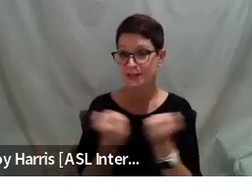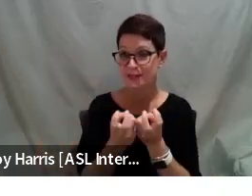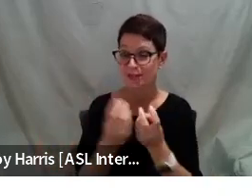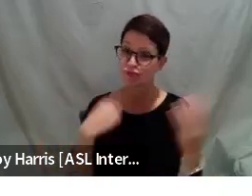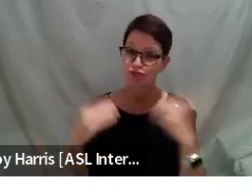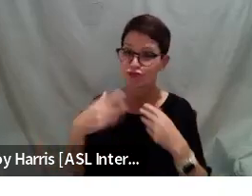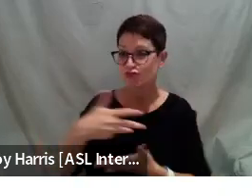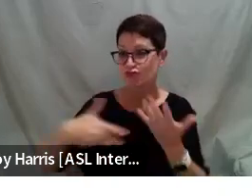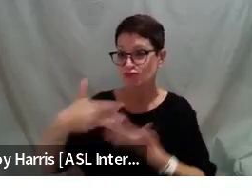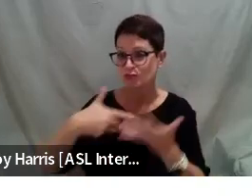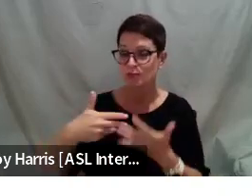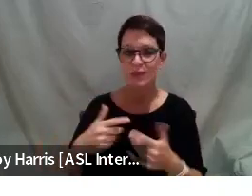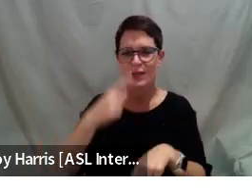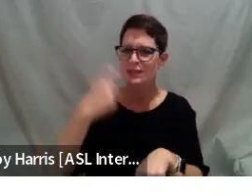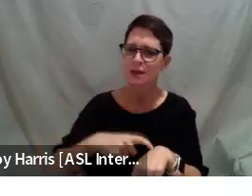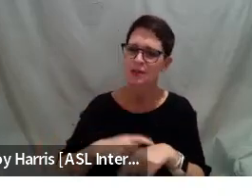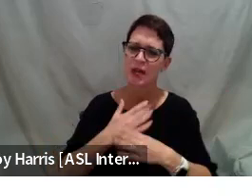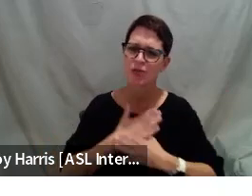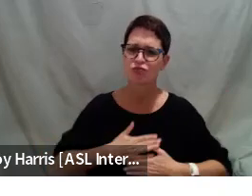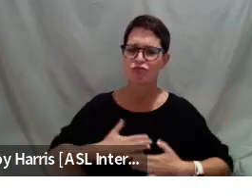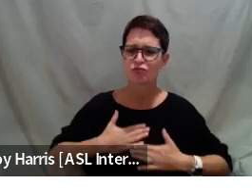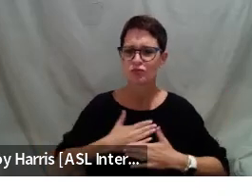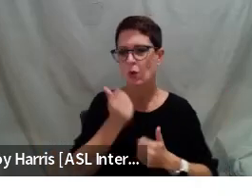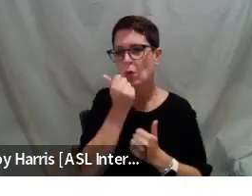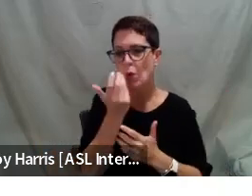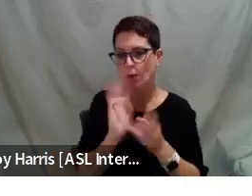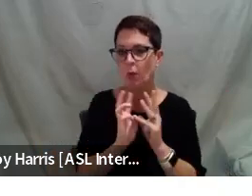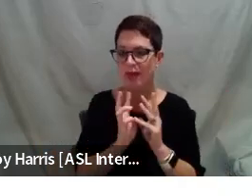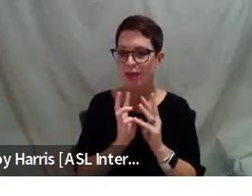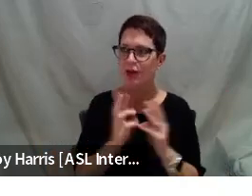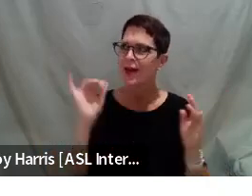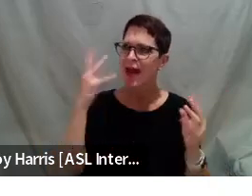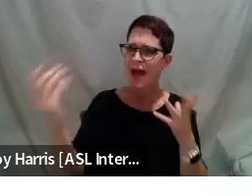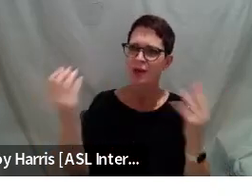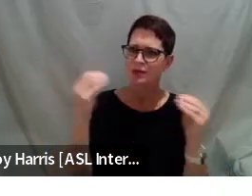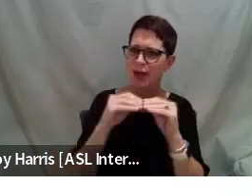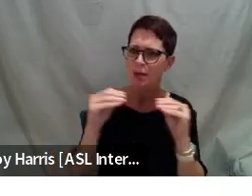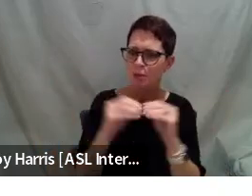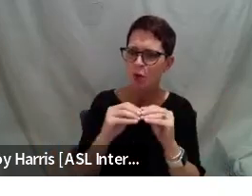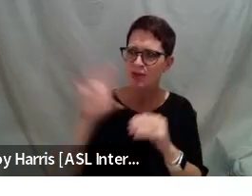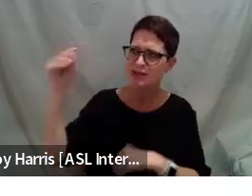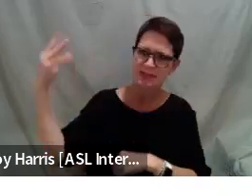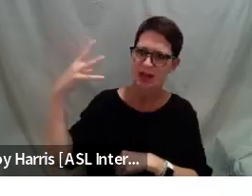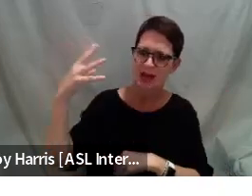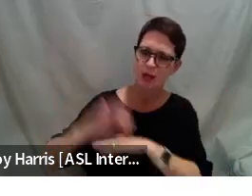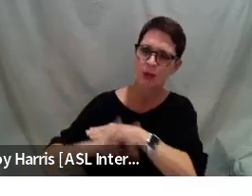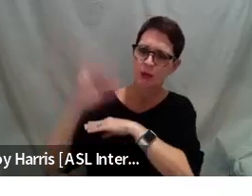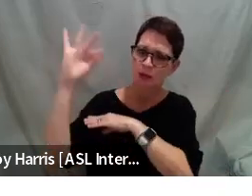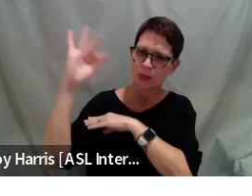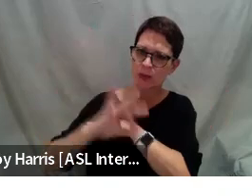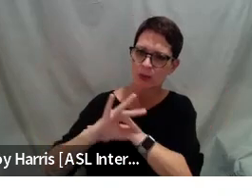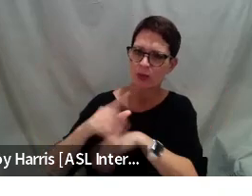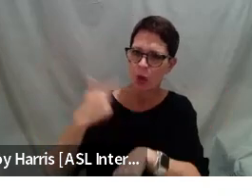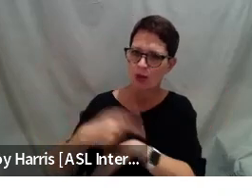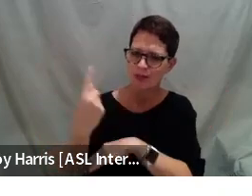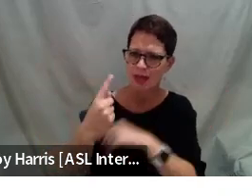summertime is a time to enjoy the warmer weather, be outside more since the sun is out longer. But